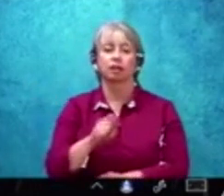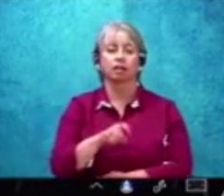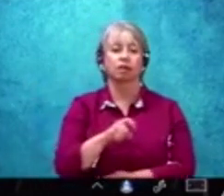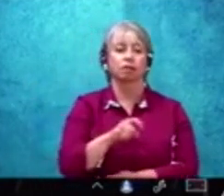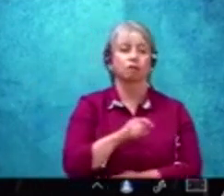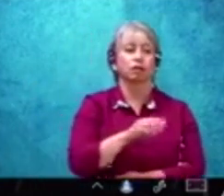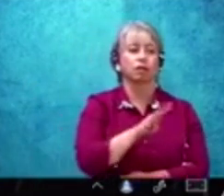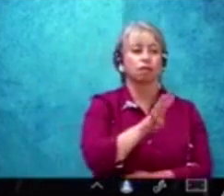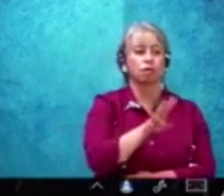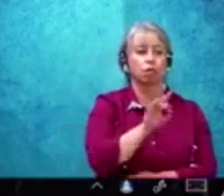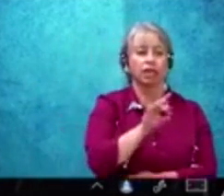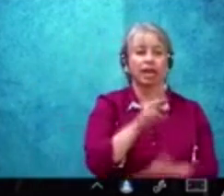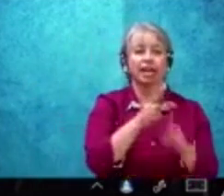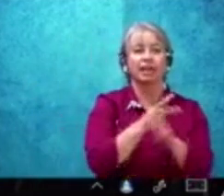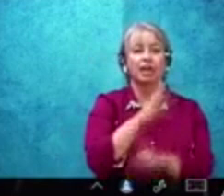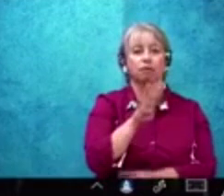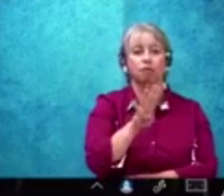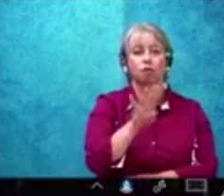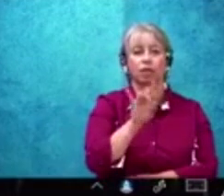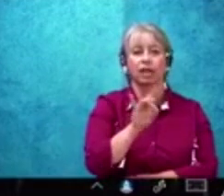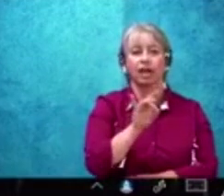48 times